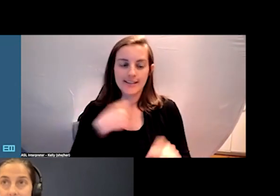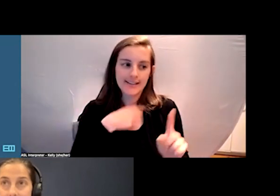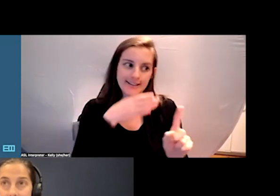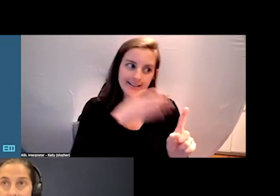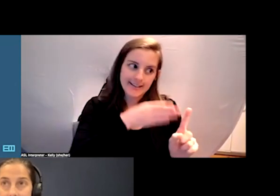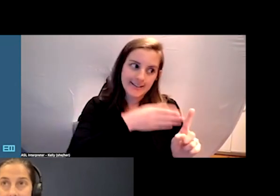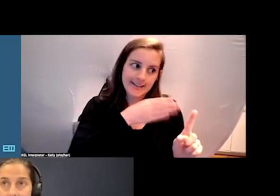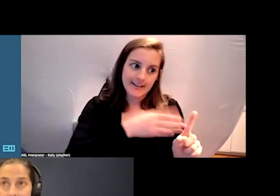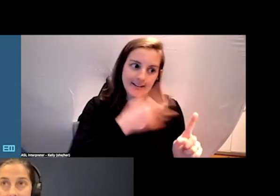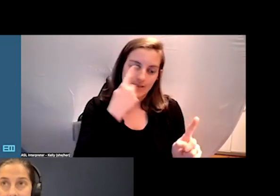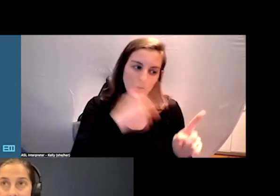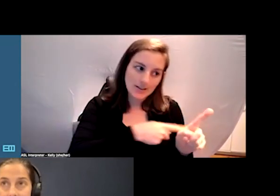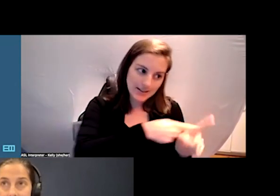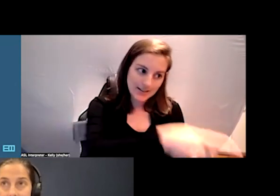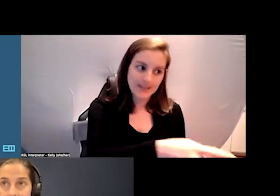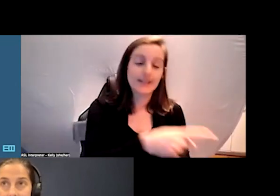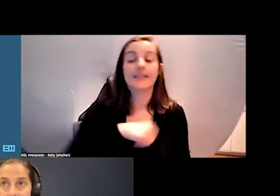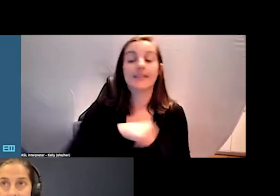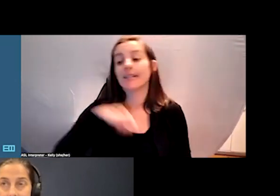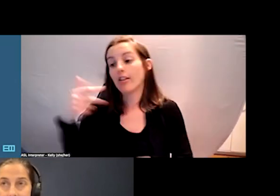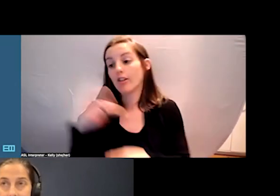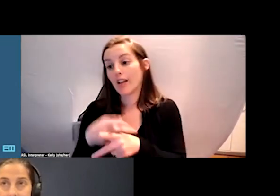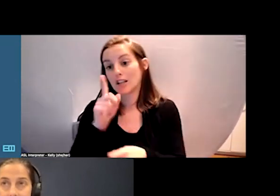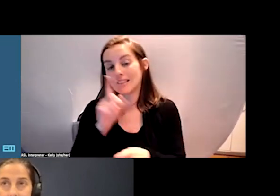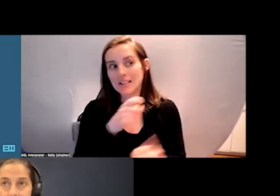segment of a space for one type of care.